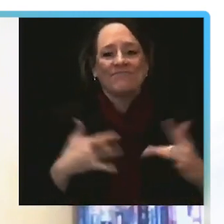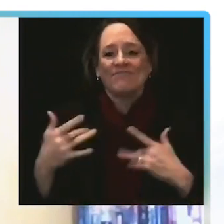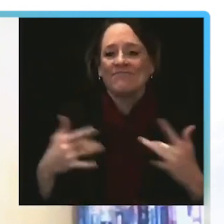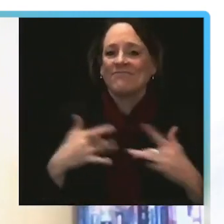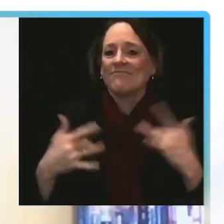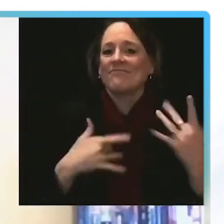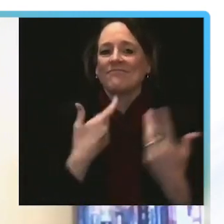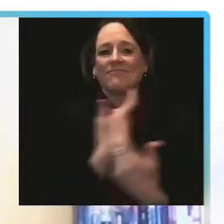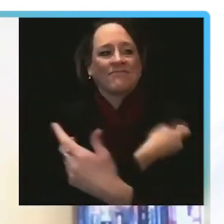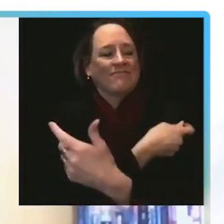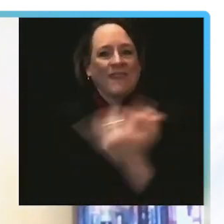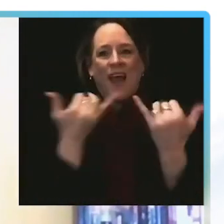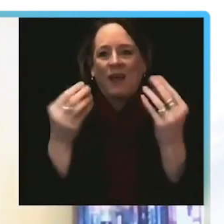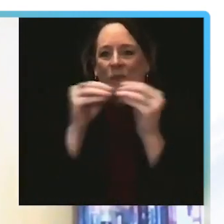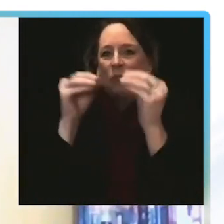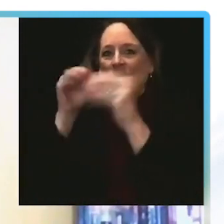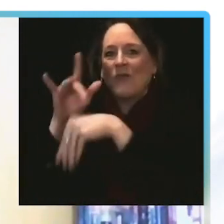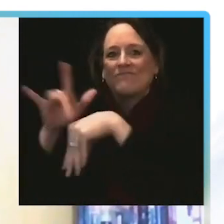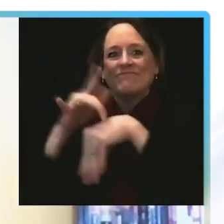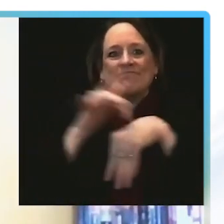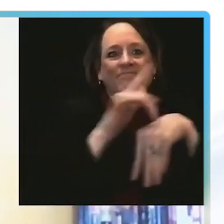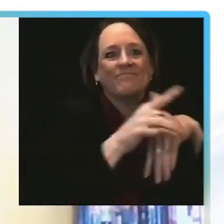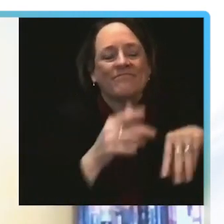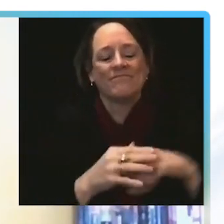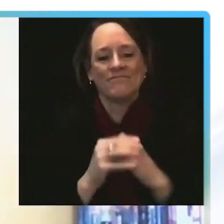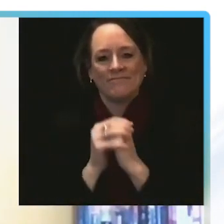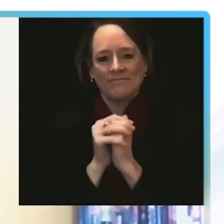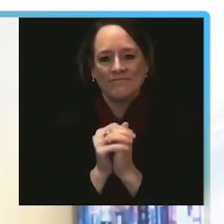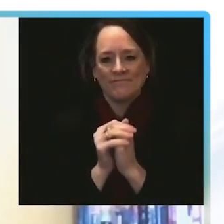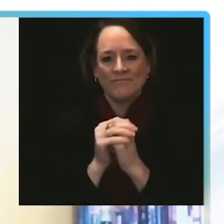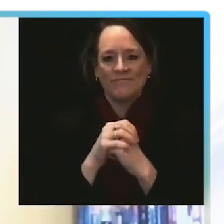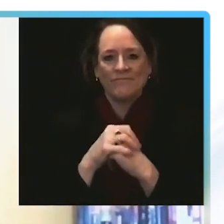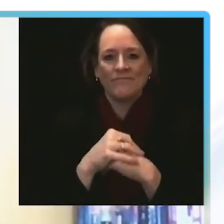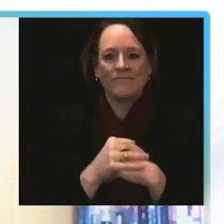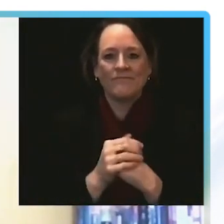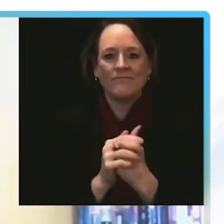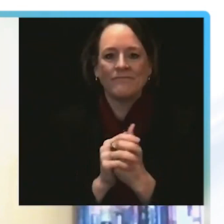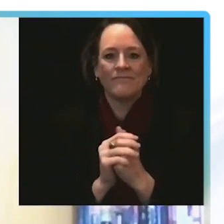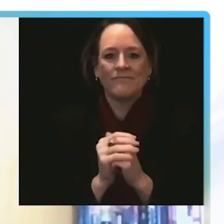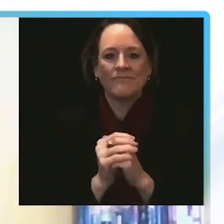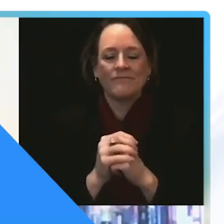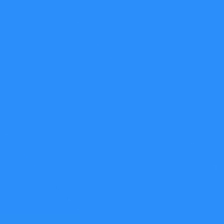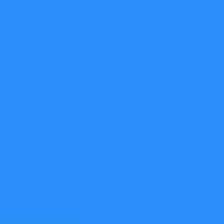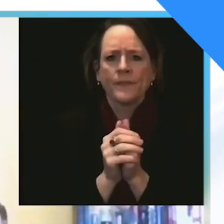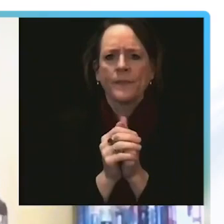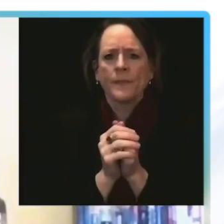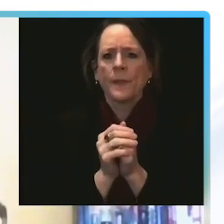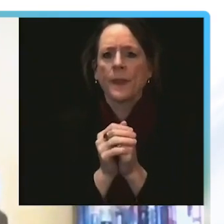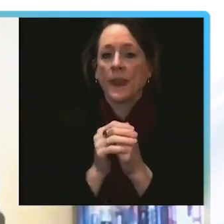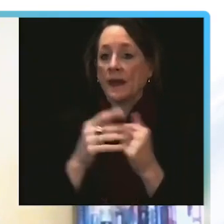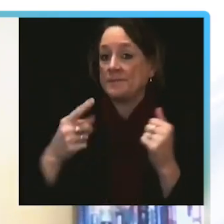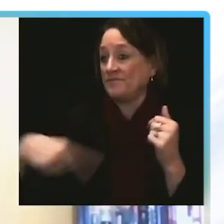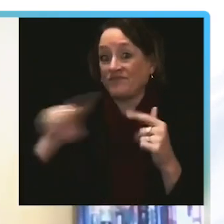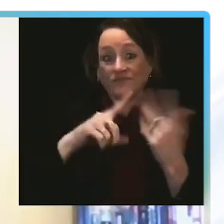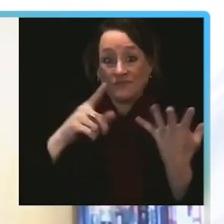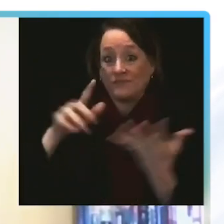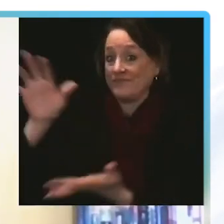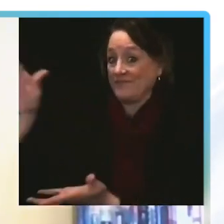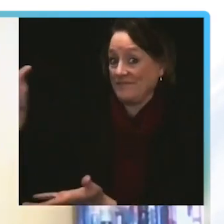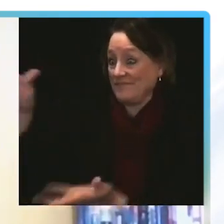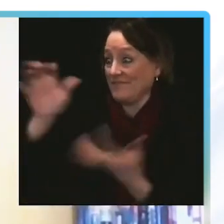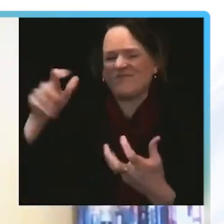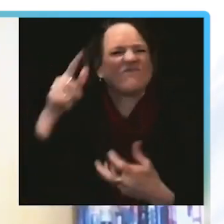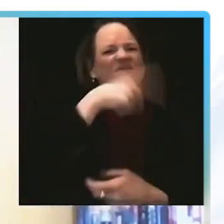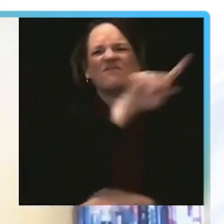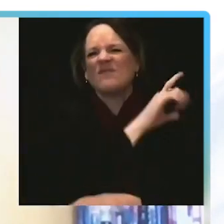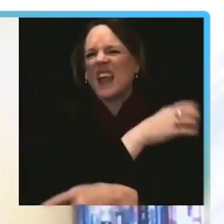the 350,000 doses that our vaccinators requested this past week. We are announcing a new tool